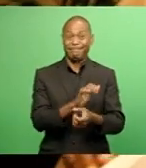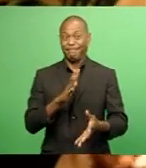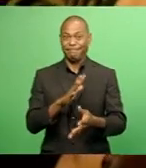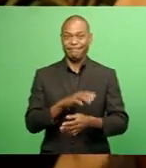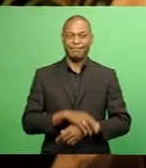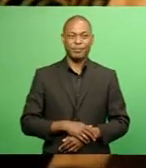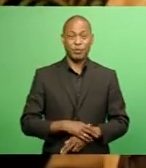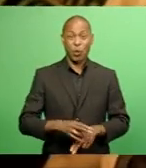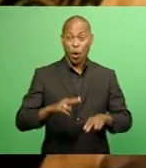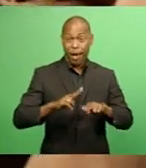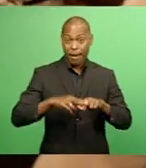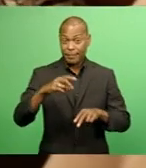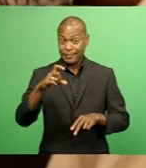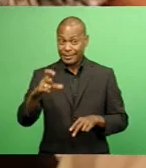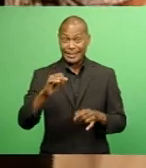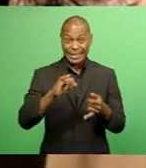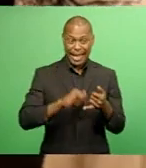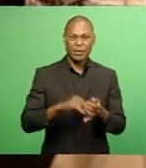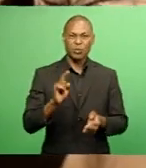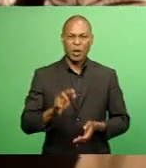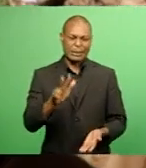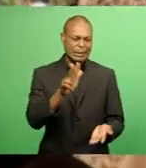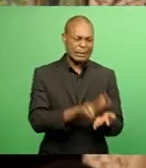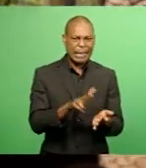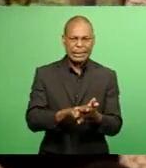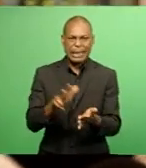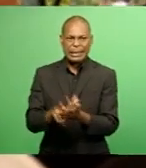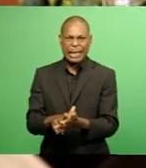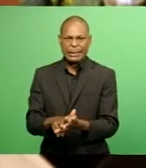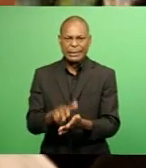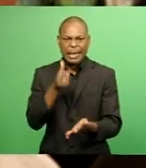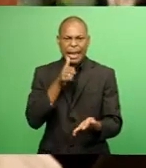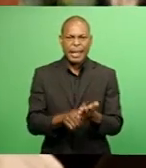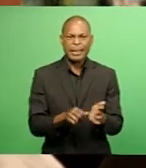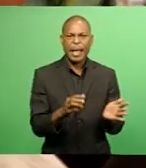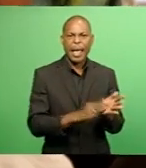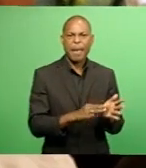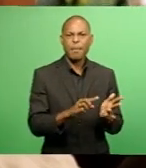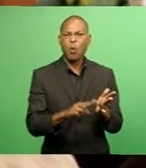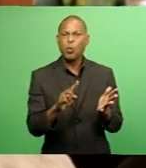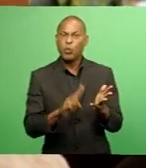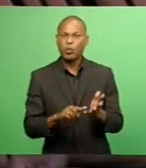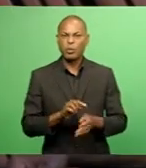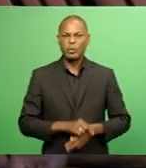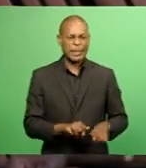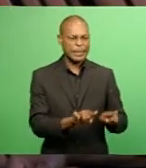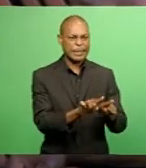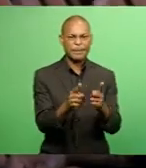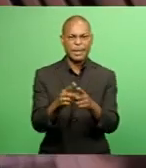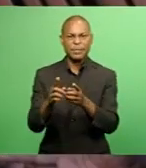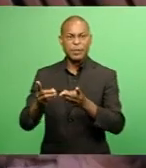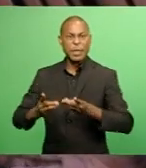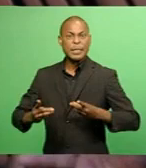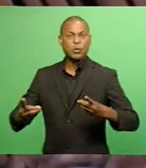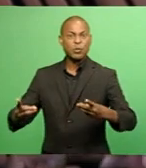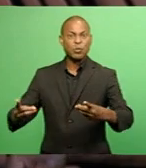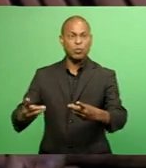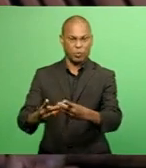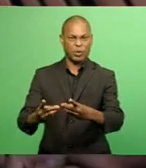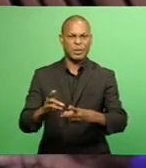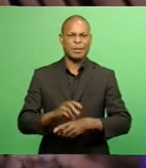FCS has also signed MOUs with provinces of Kandabo, Rewa, Tailevu, Serua, Namosi, Lau